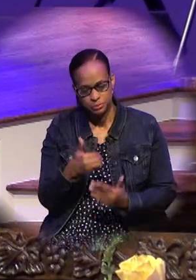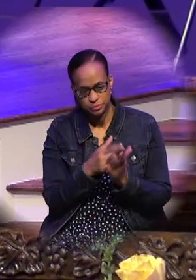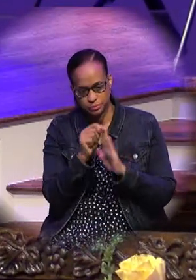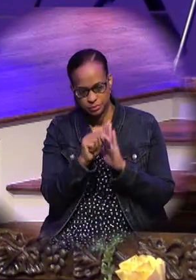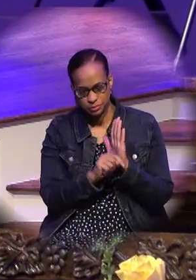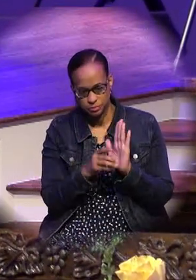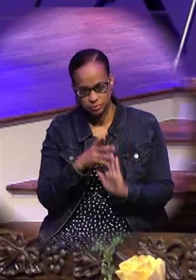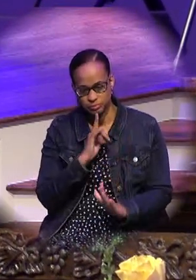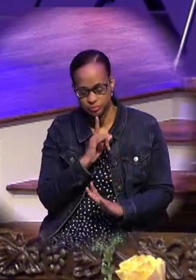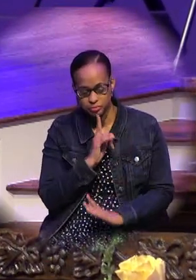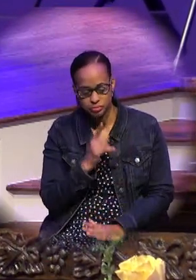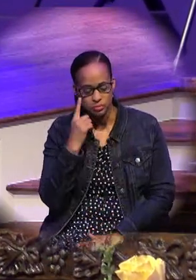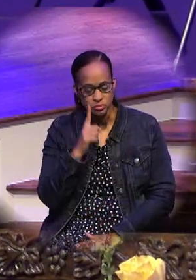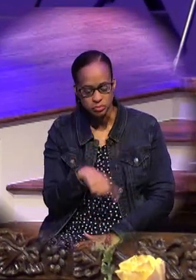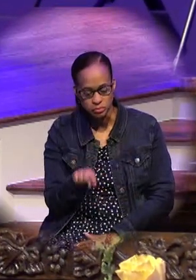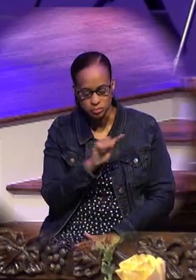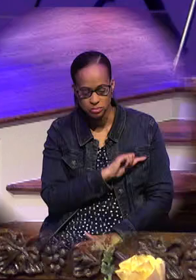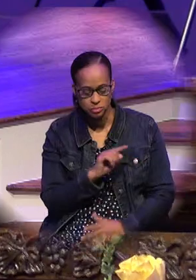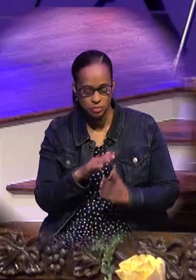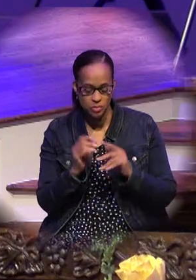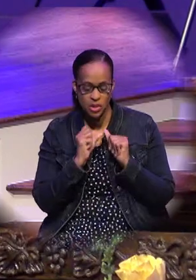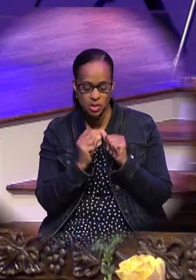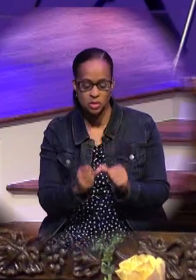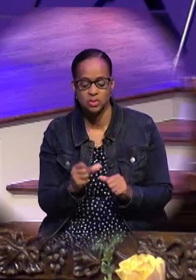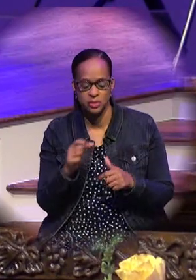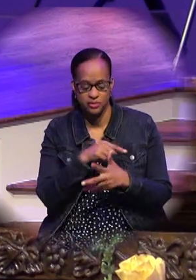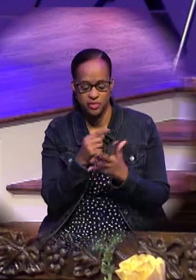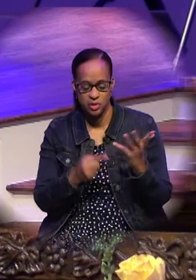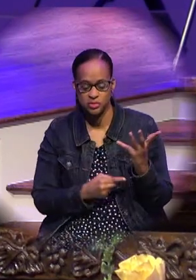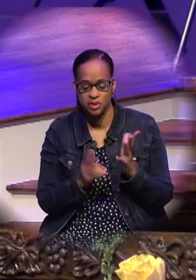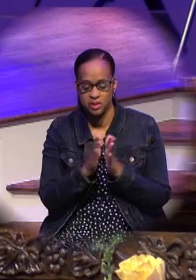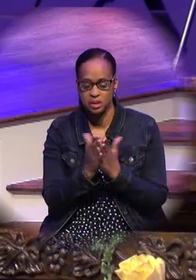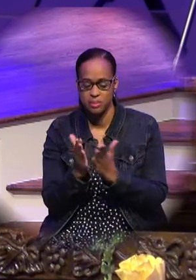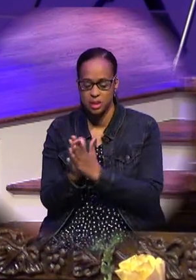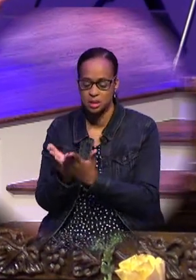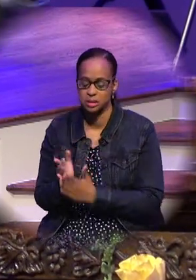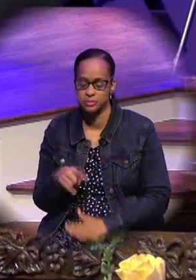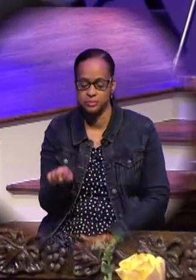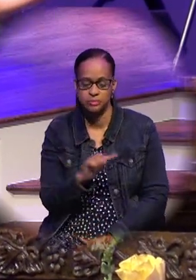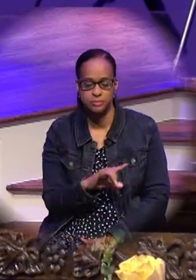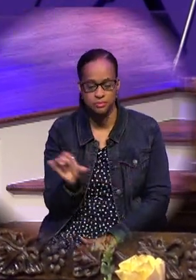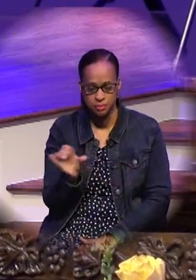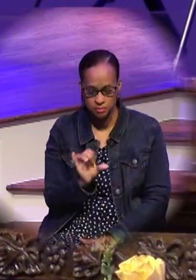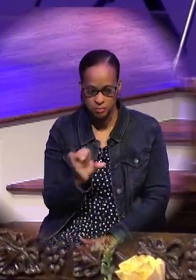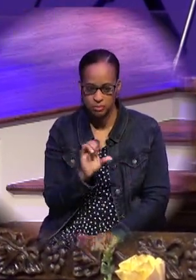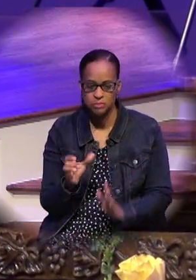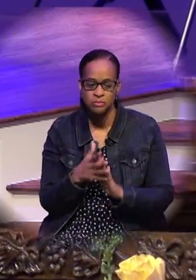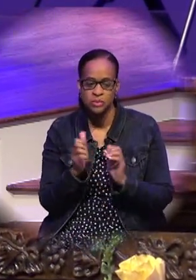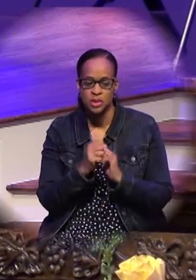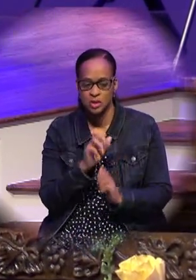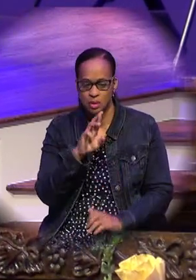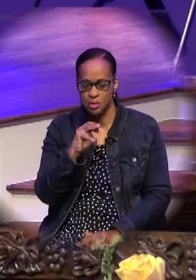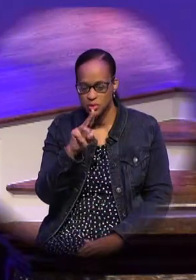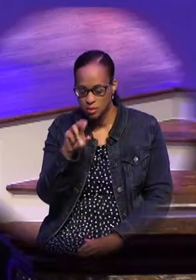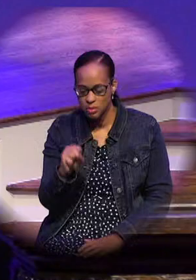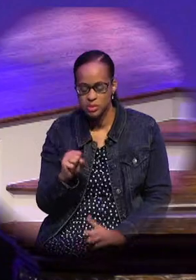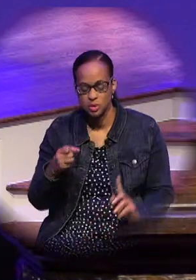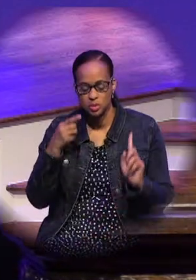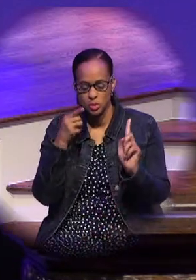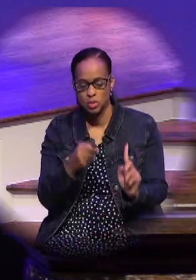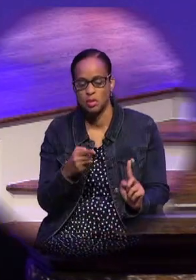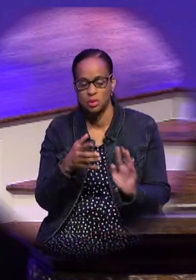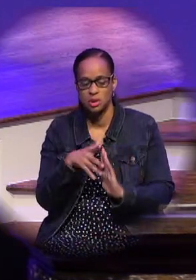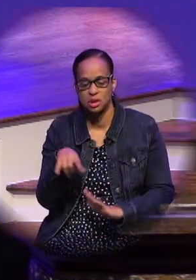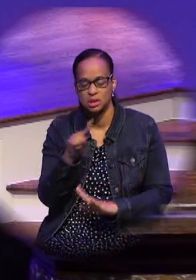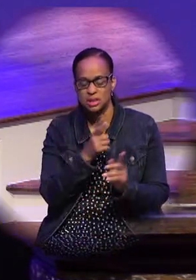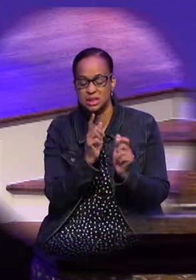way too liberal for them. We're just going to stick with the first five books of the Bible. They also colluded with the Romans. Their whole goal was just to stay